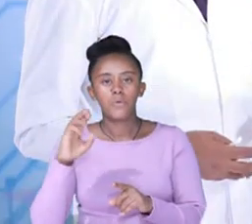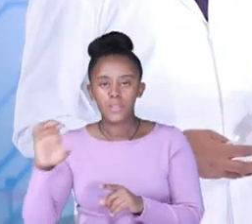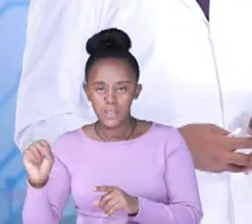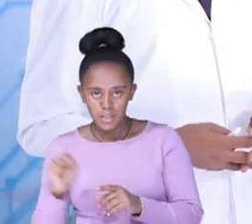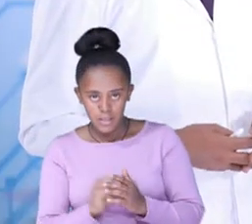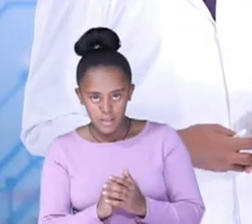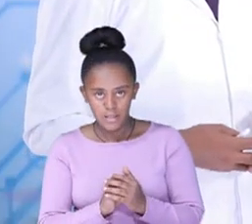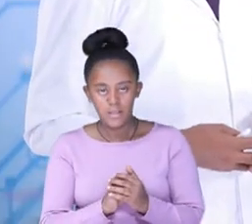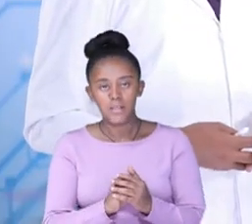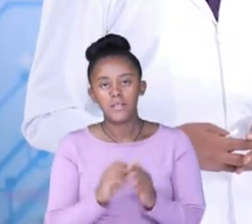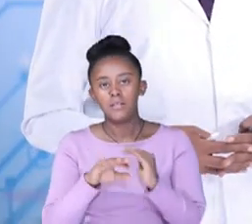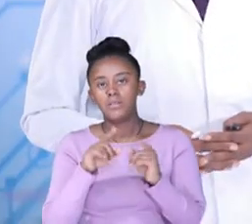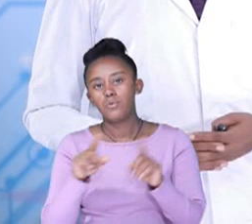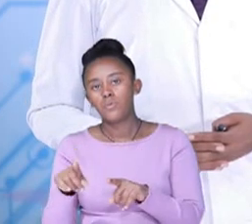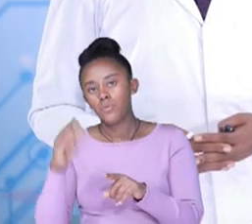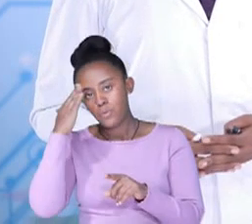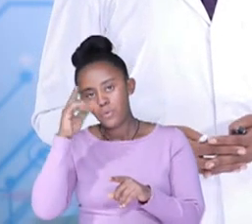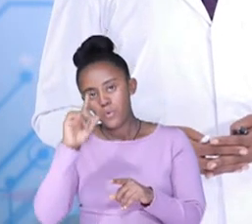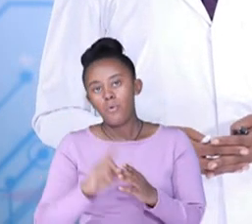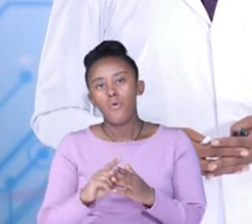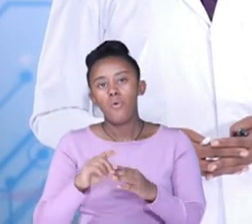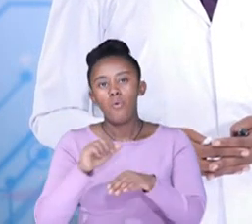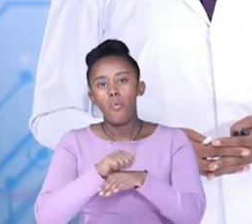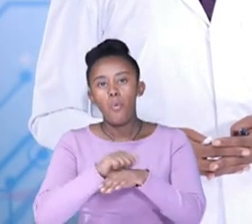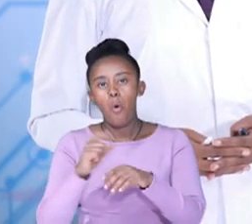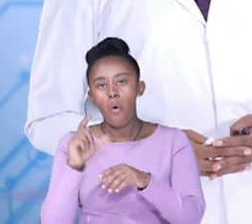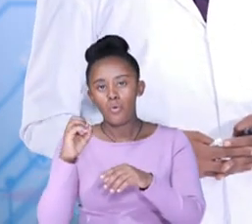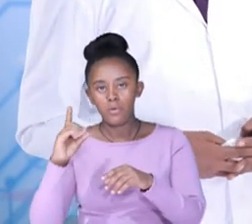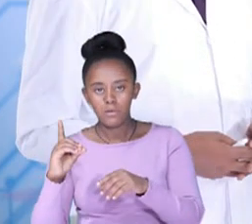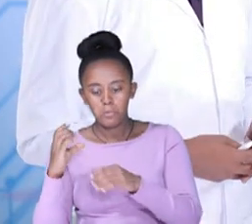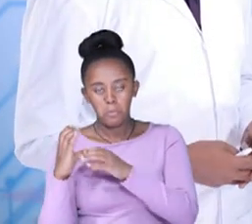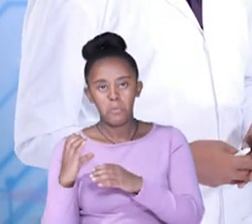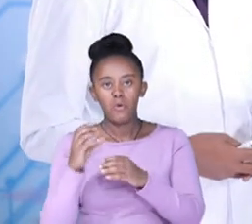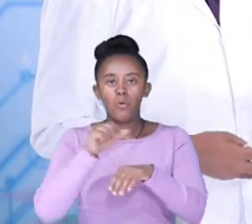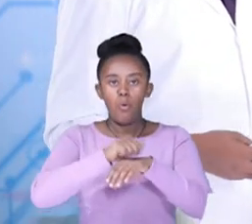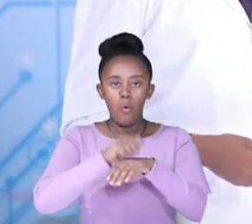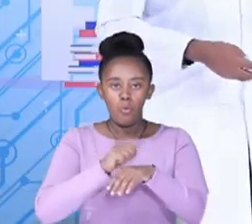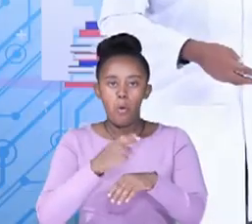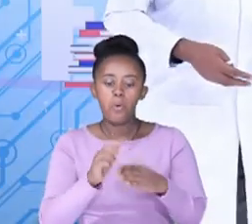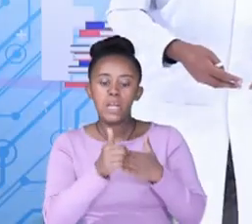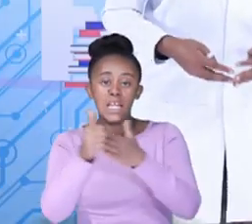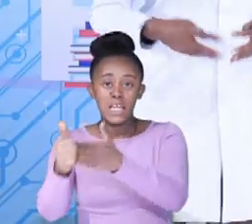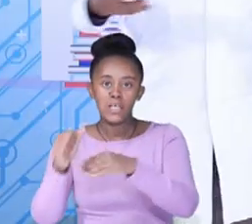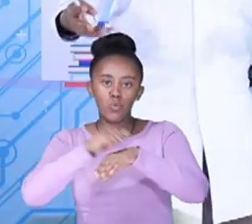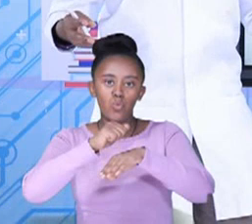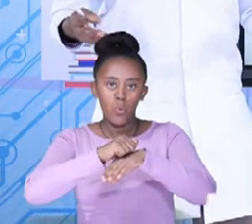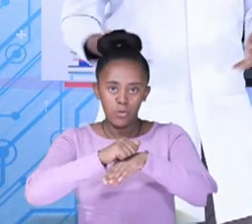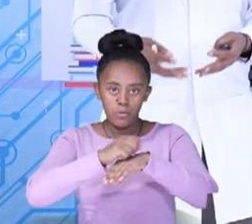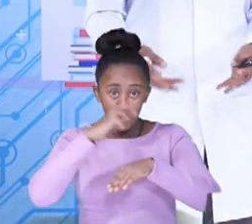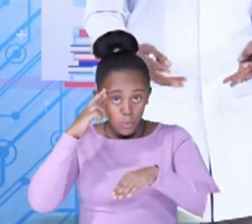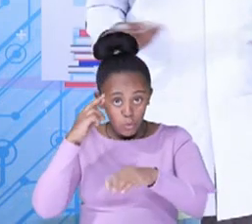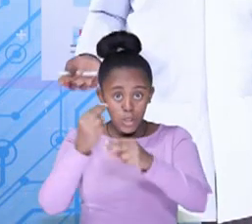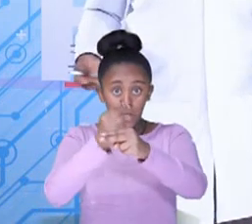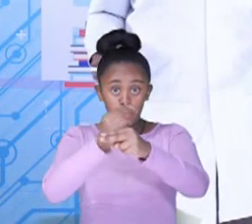And it's also known to be lodestone. Magnets sometimes known to be lodestone or leading stone, because naturally